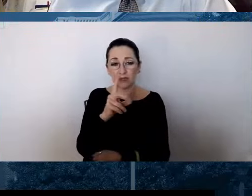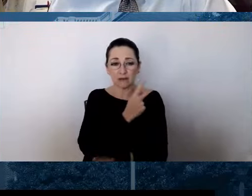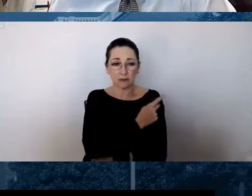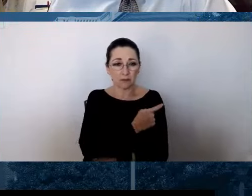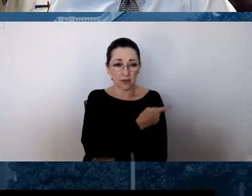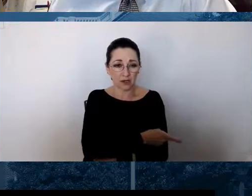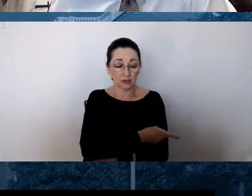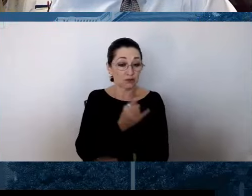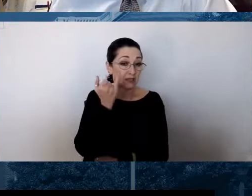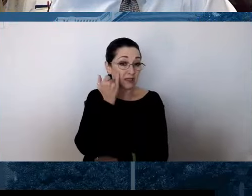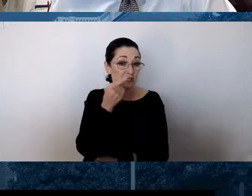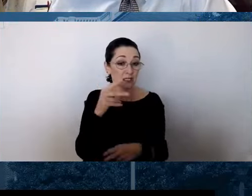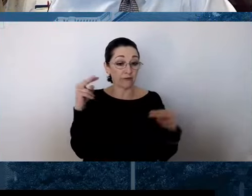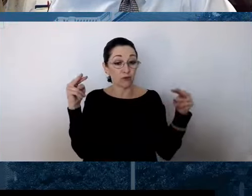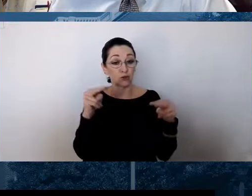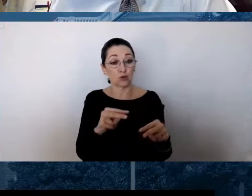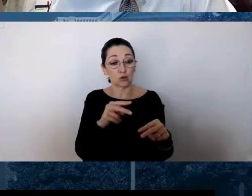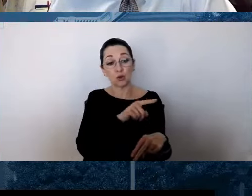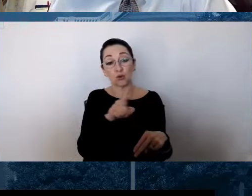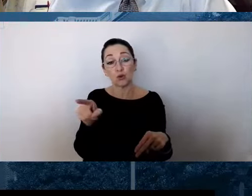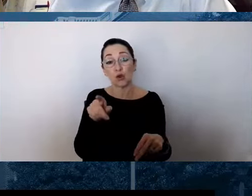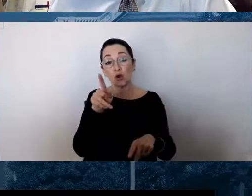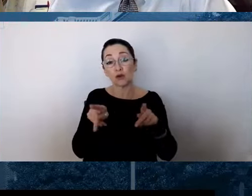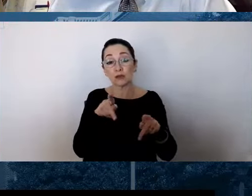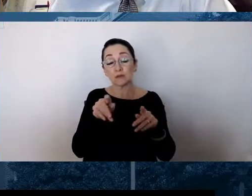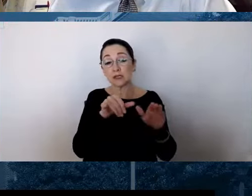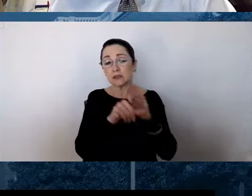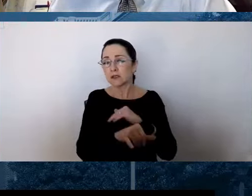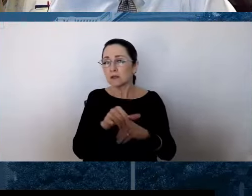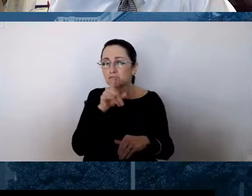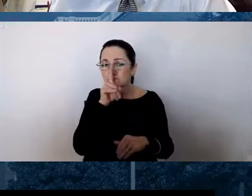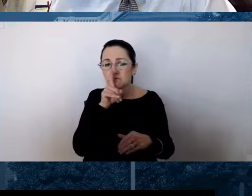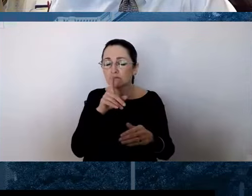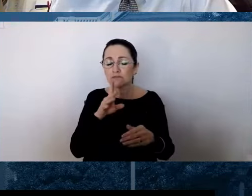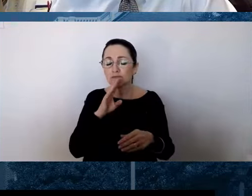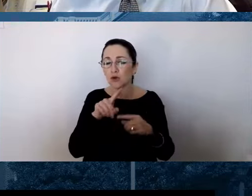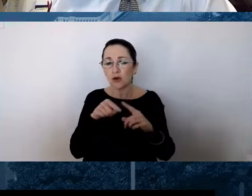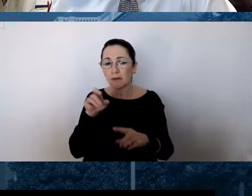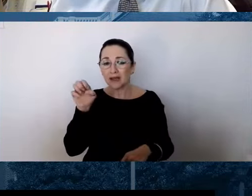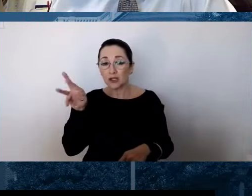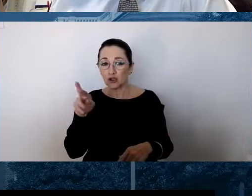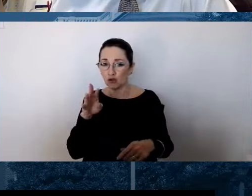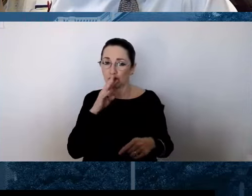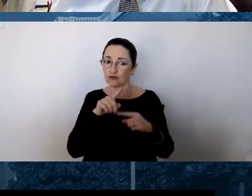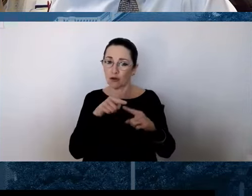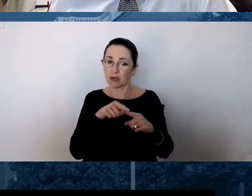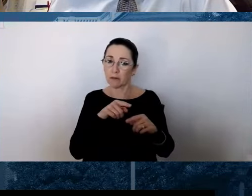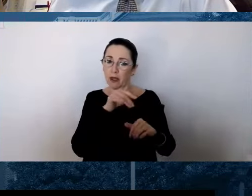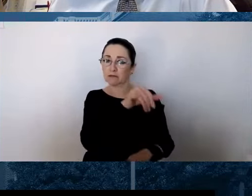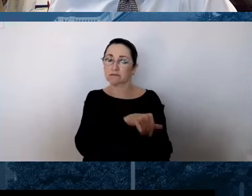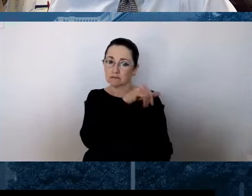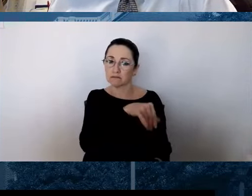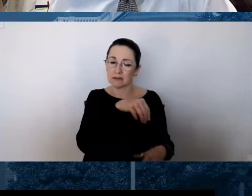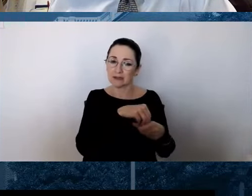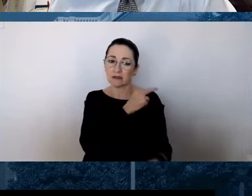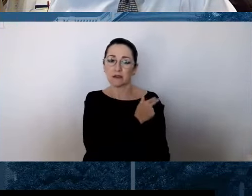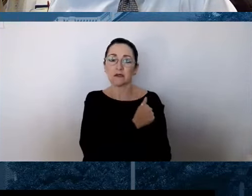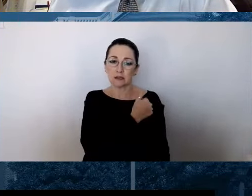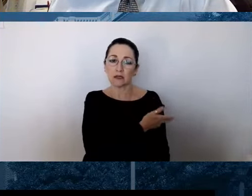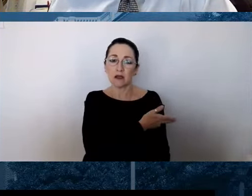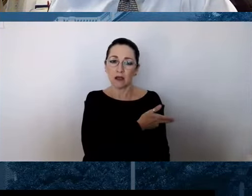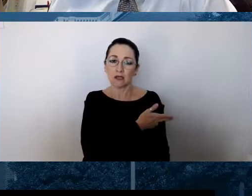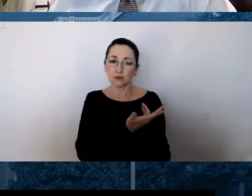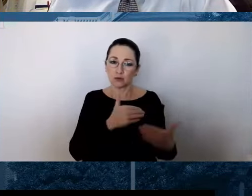at those that were admitted, so not necessarily in the emergency department, but those that were admitted for overnight stays or longer stays, we were just